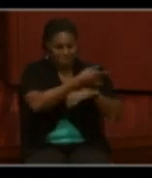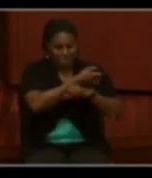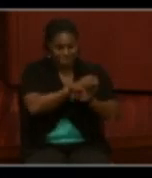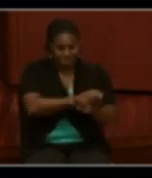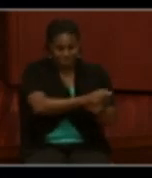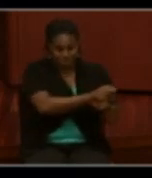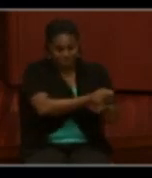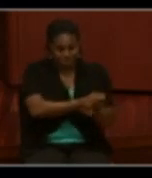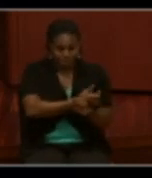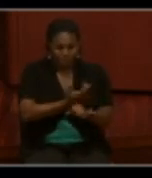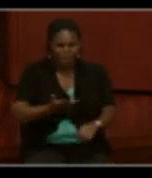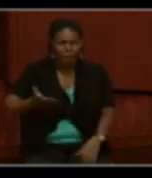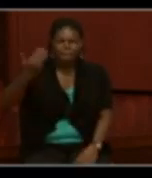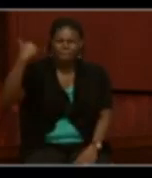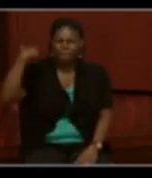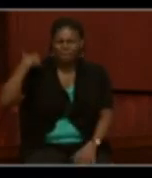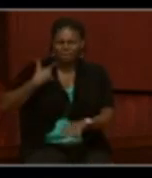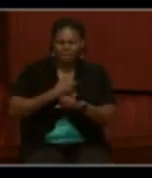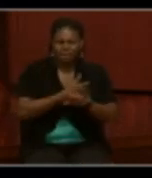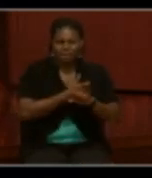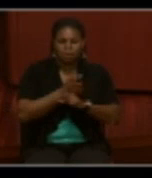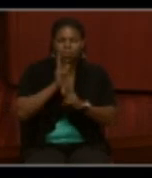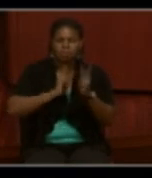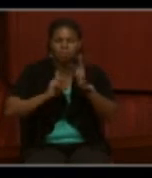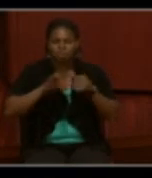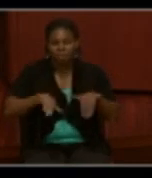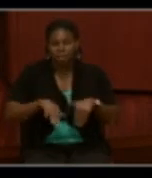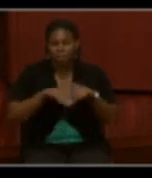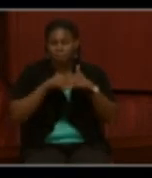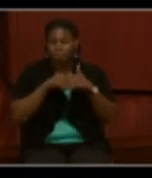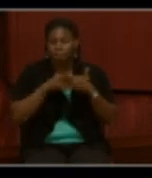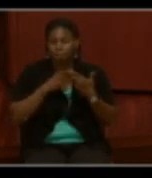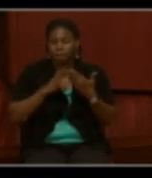during slavery, individuals married in their own